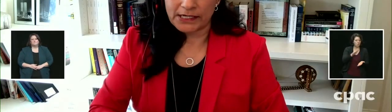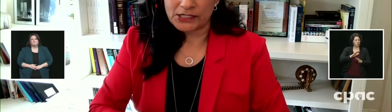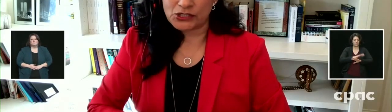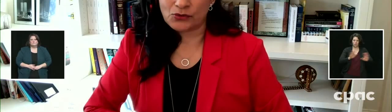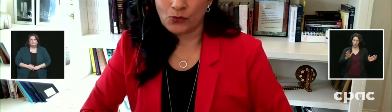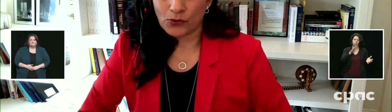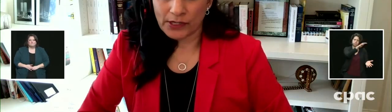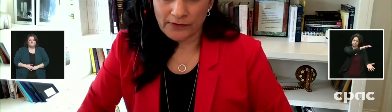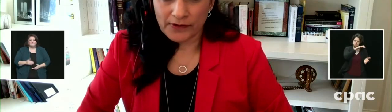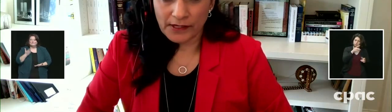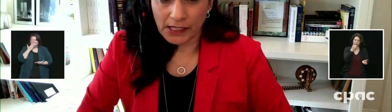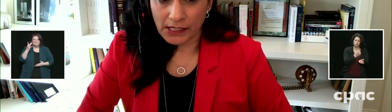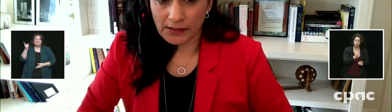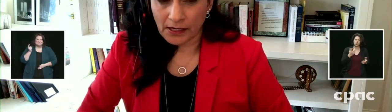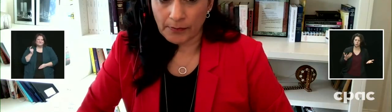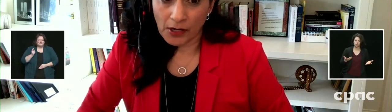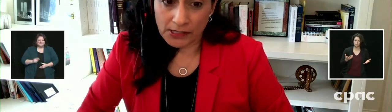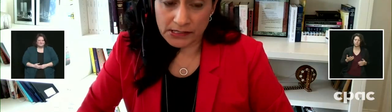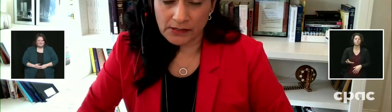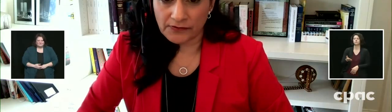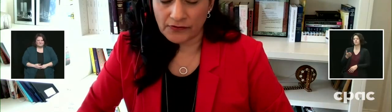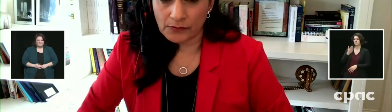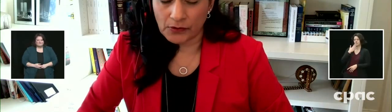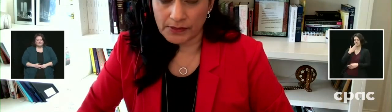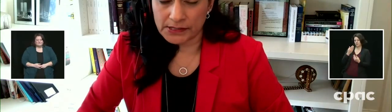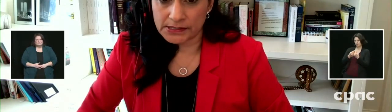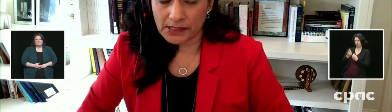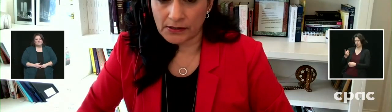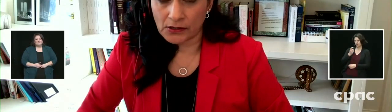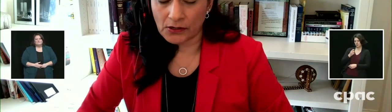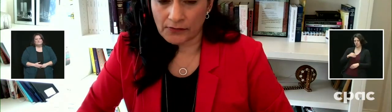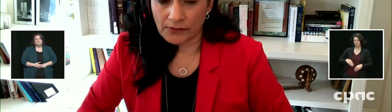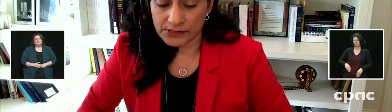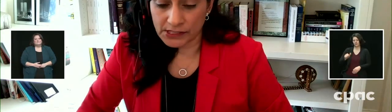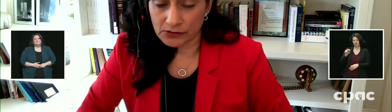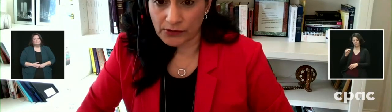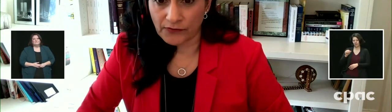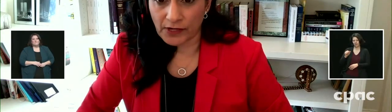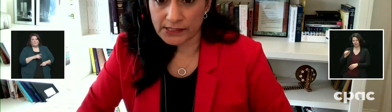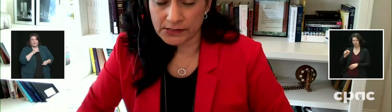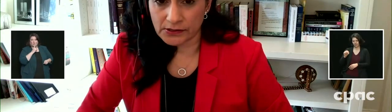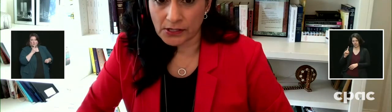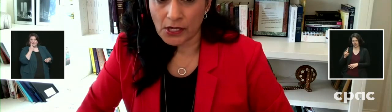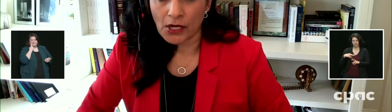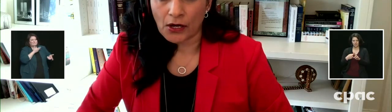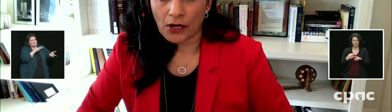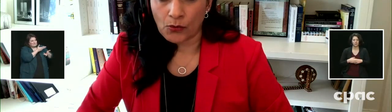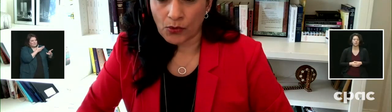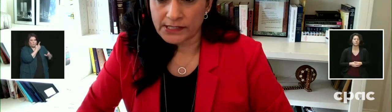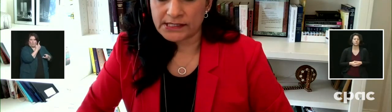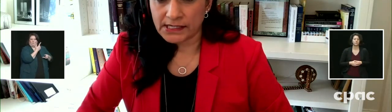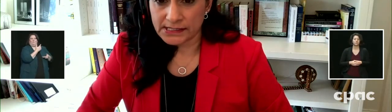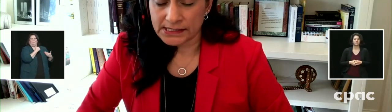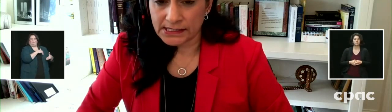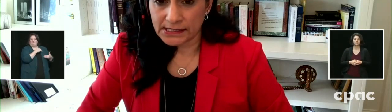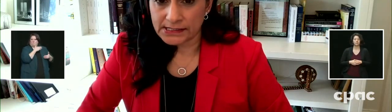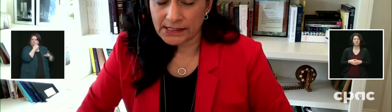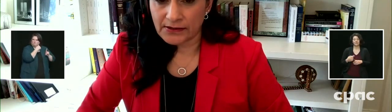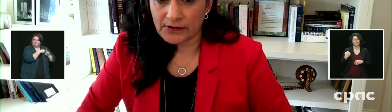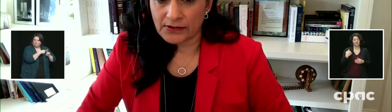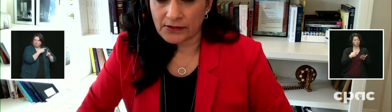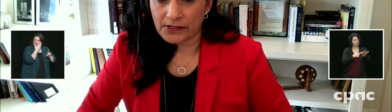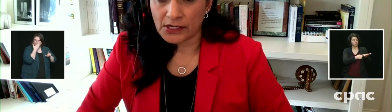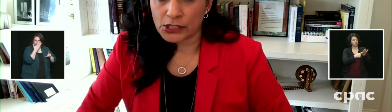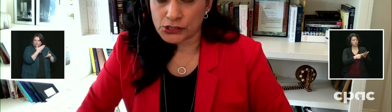Thank you so much. One of the positive moments in the conversation with Pfizer was